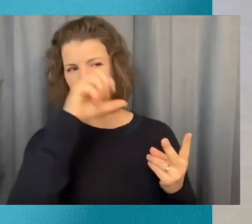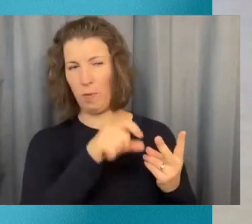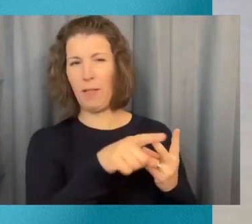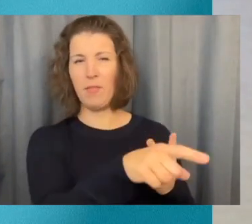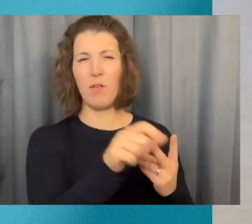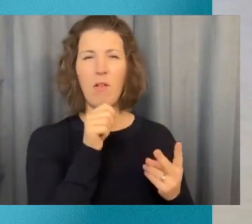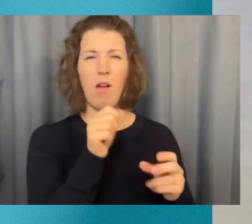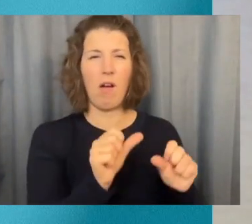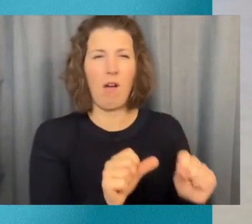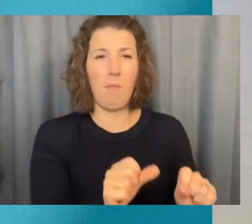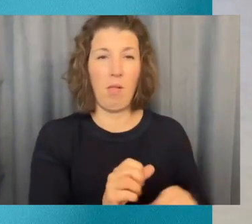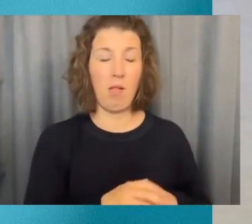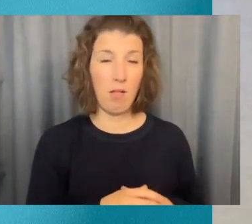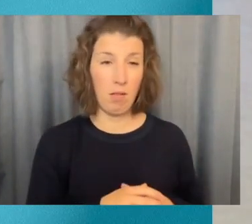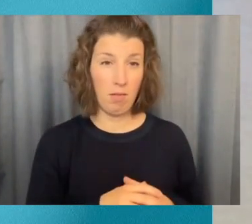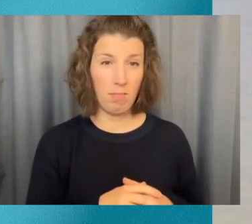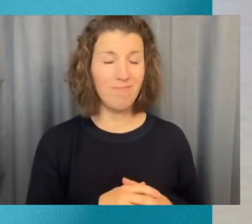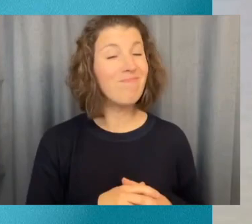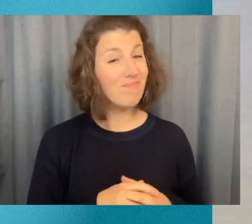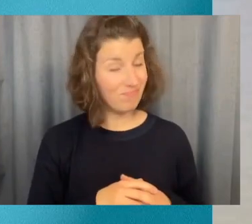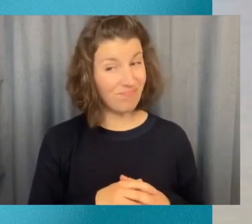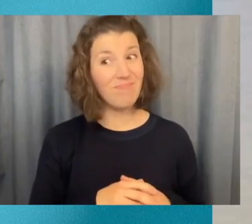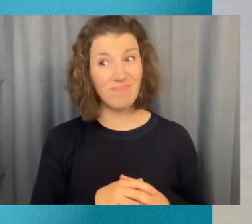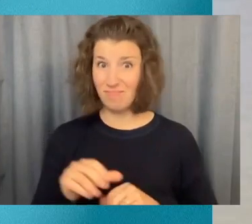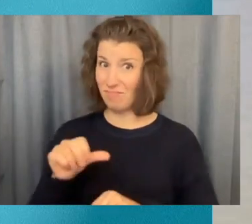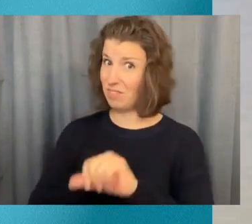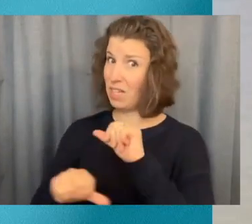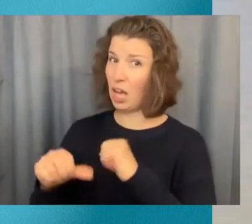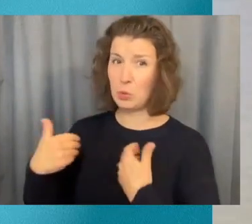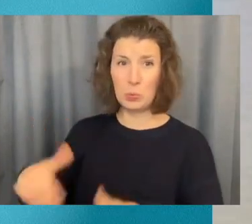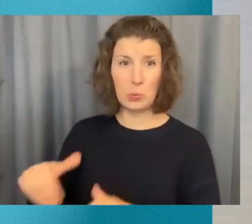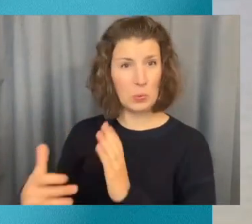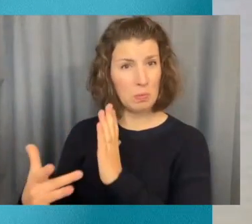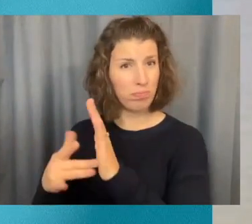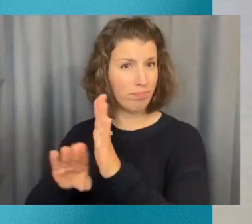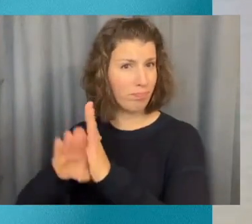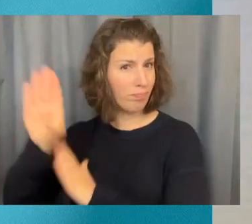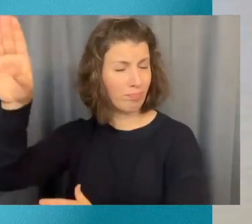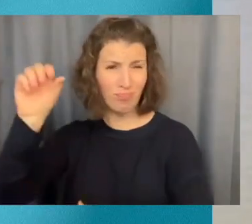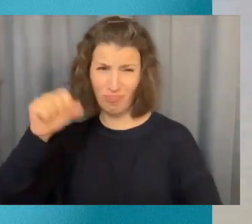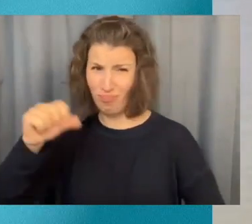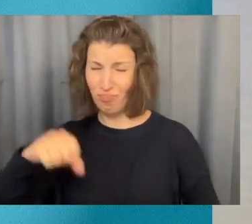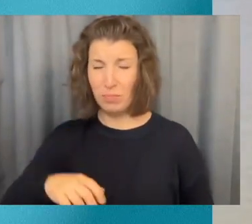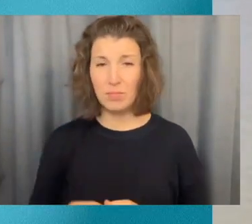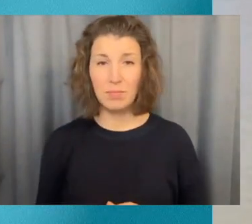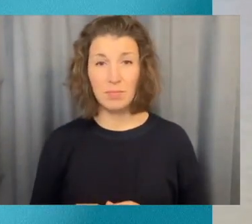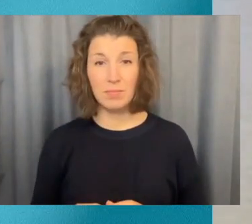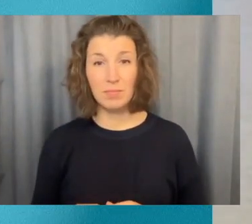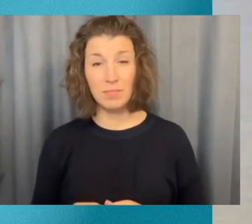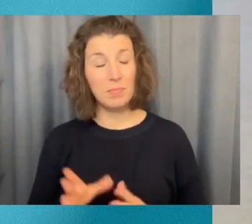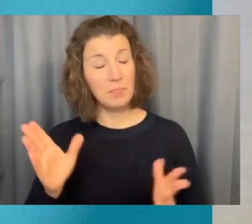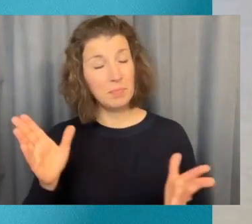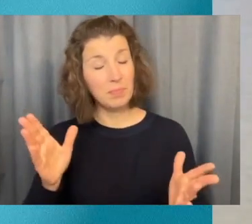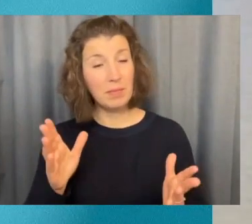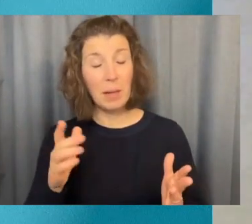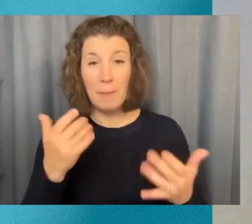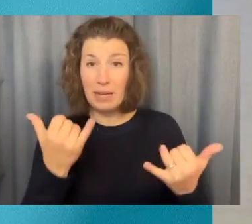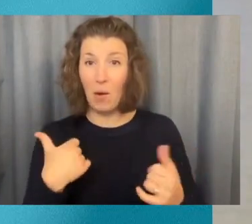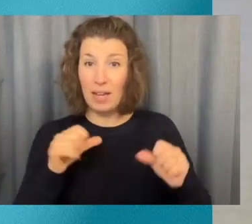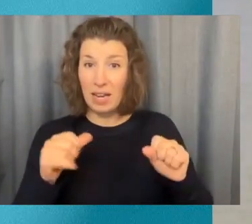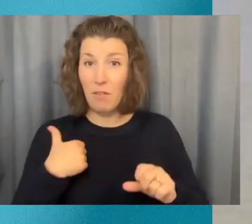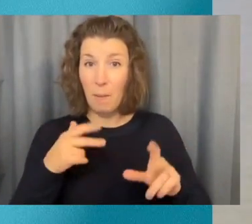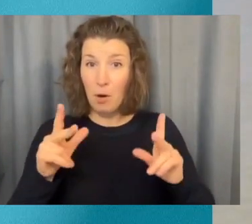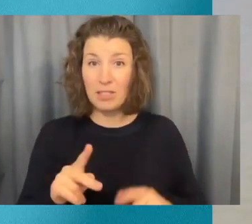We've made tremendous advances. The truth of the matter is, I now can have a person with stage 4 cancer come into my